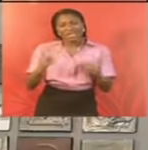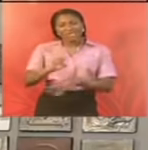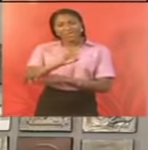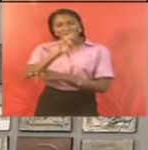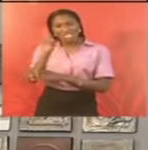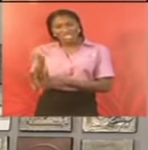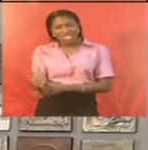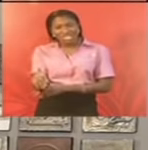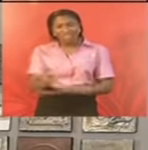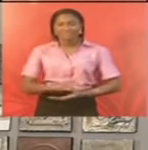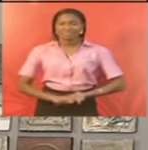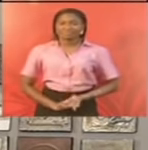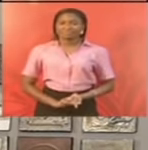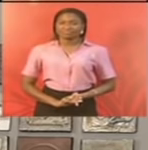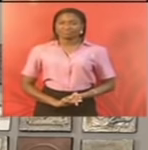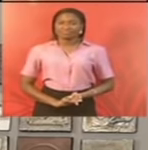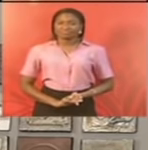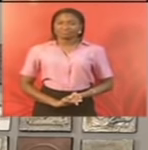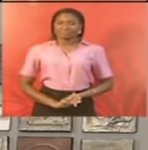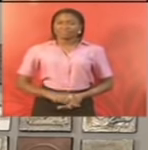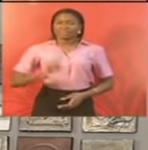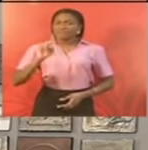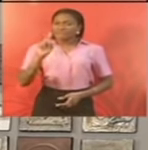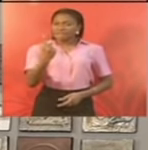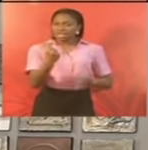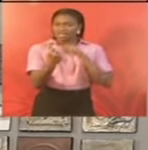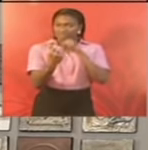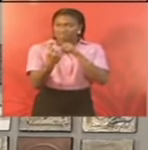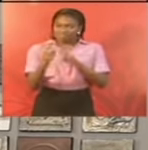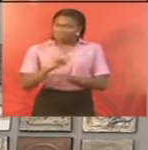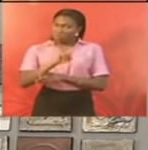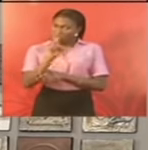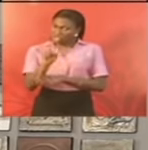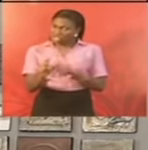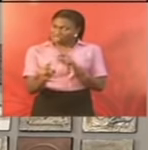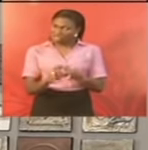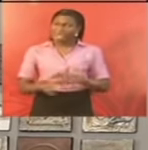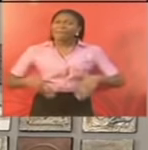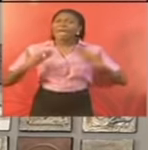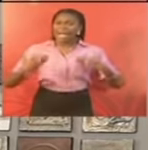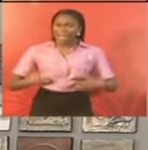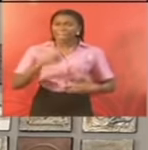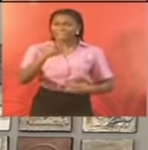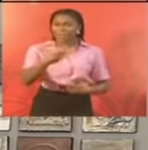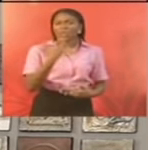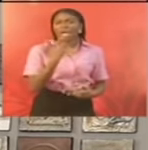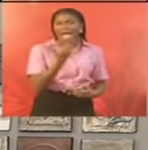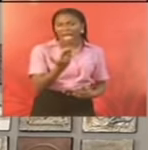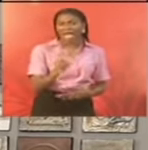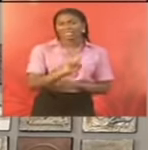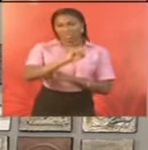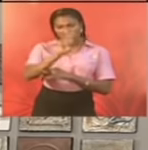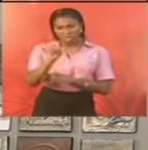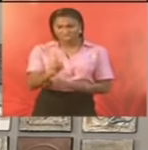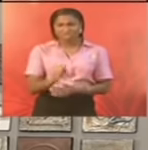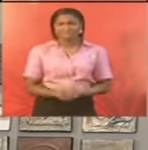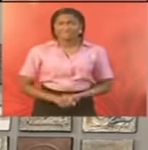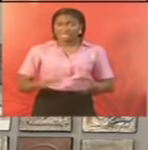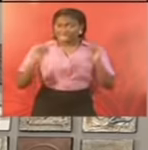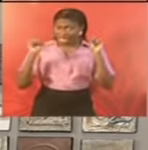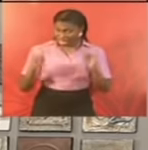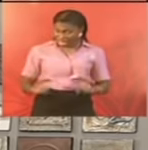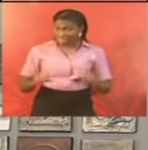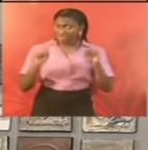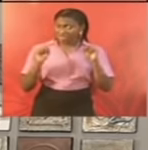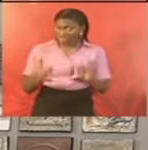With the first question, I think, is the real crux of the matter, and I'm happy that it was raised. Yes, contact tracing at this point